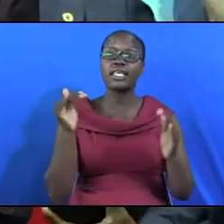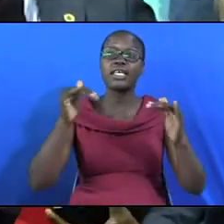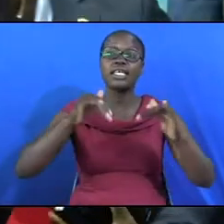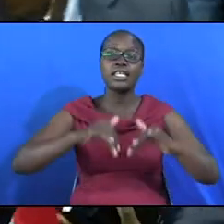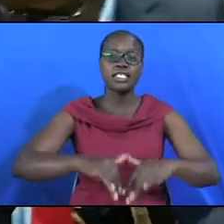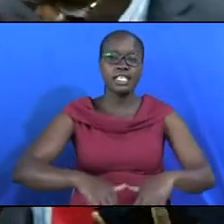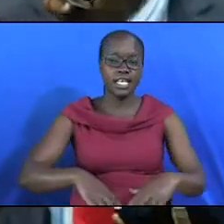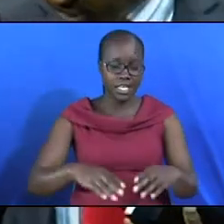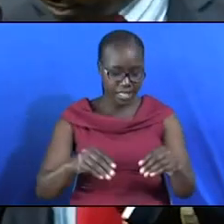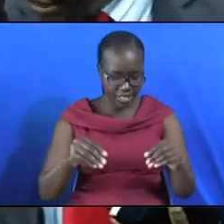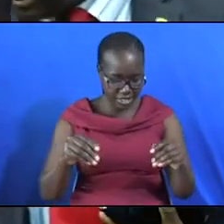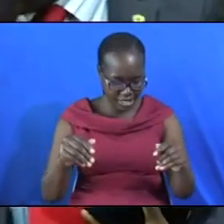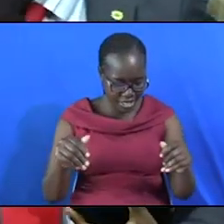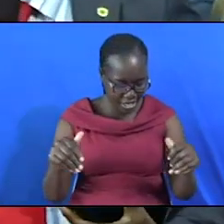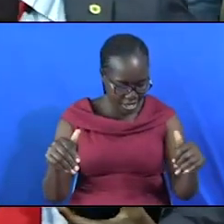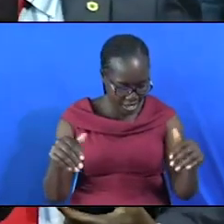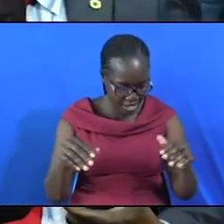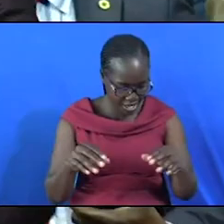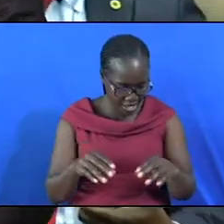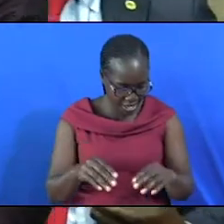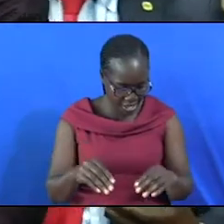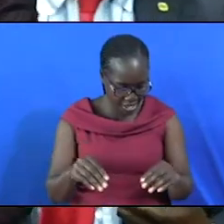ground is sinking